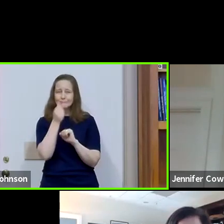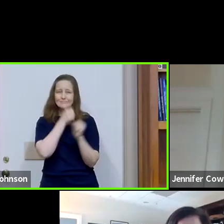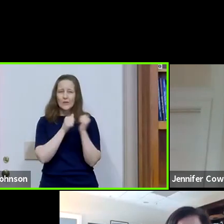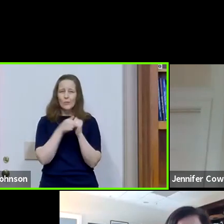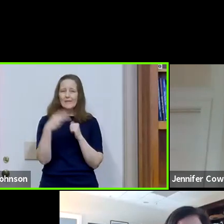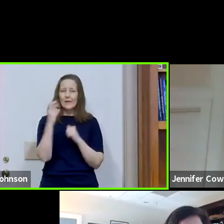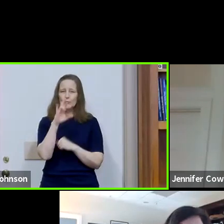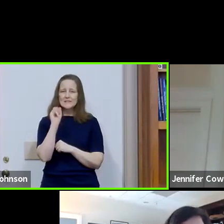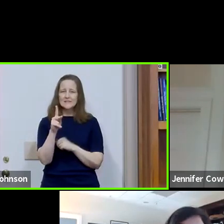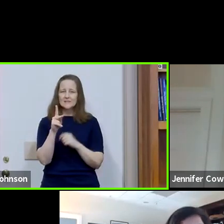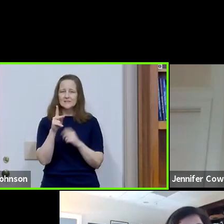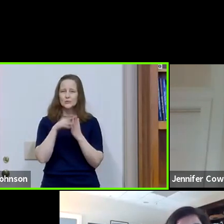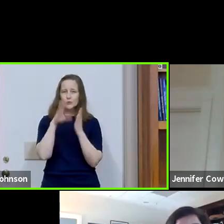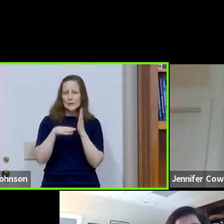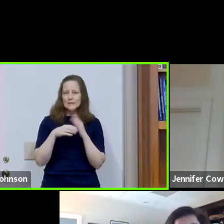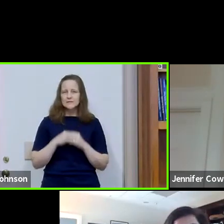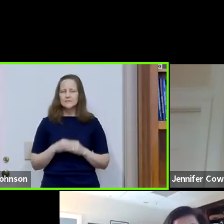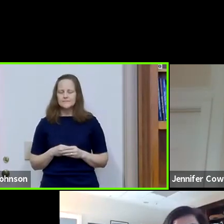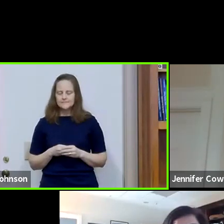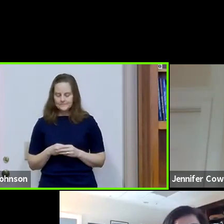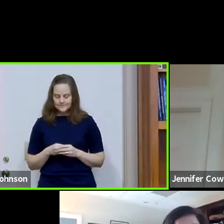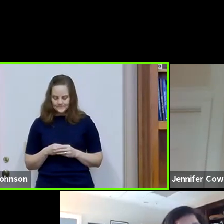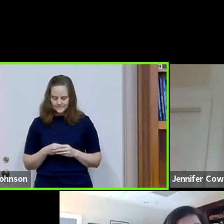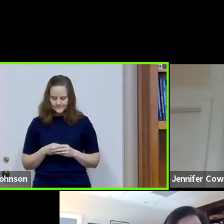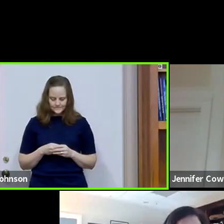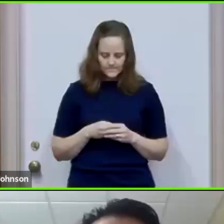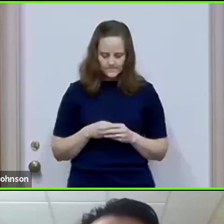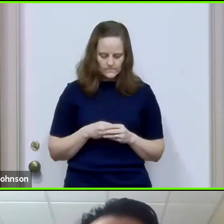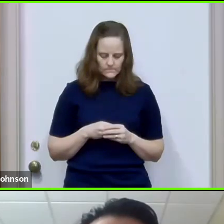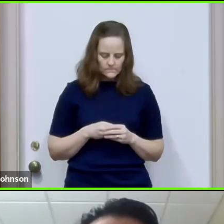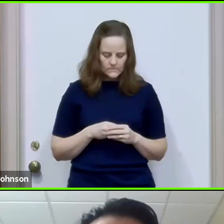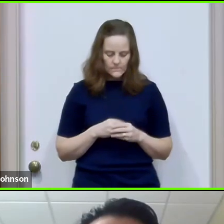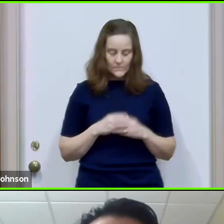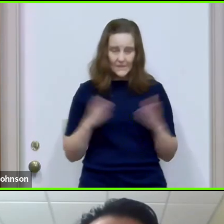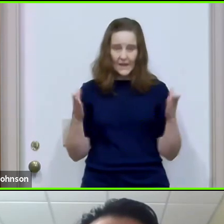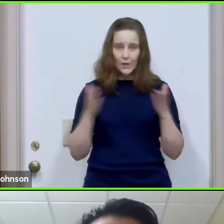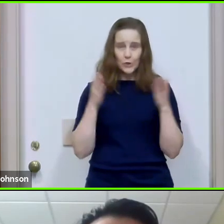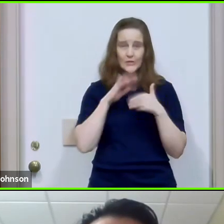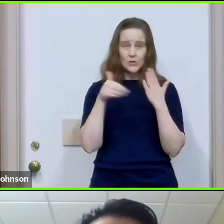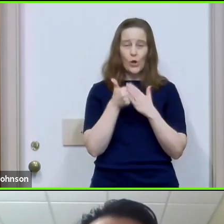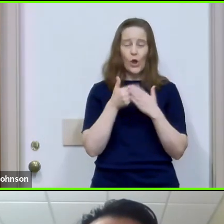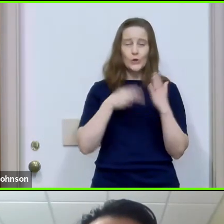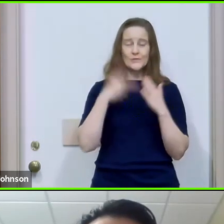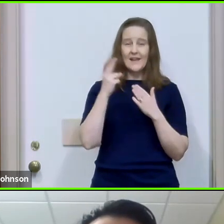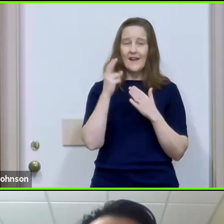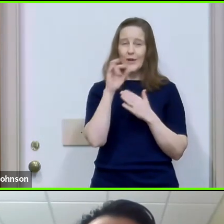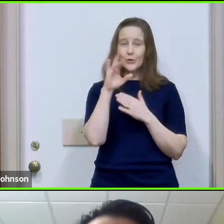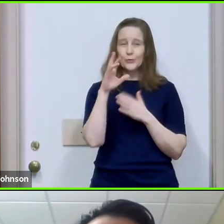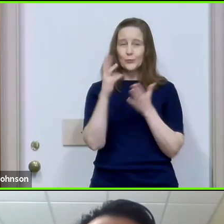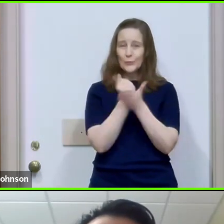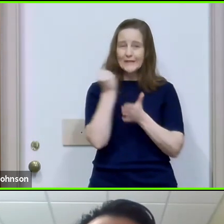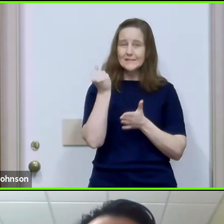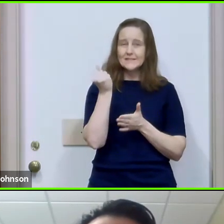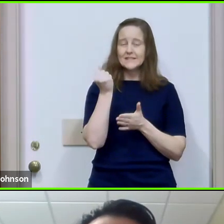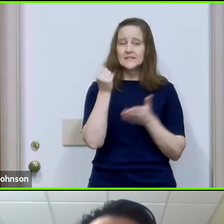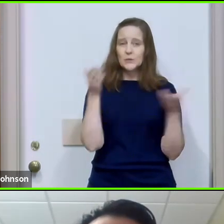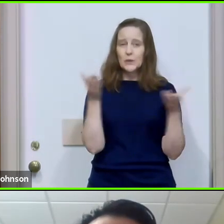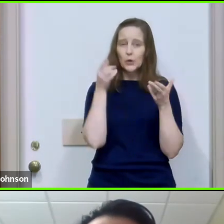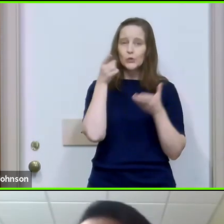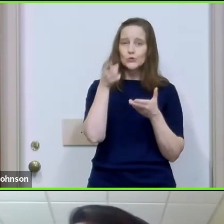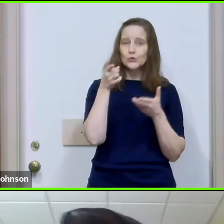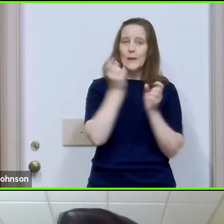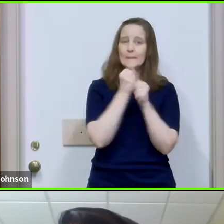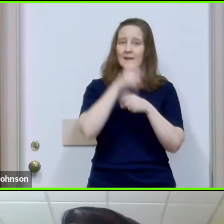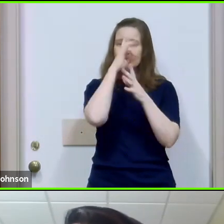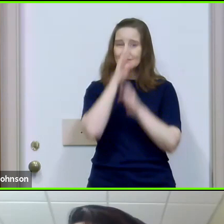students? So we are encouraging everyone who's high-risk in the same way that we are faculty and staff to be making decisions